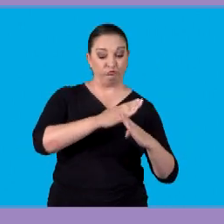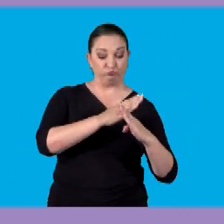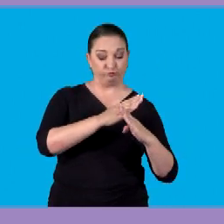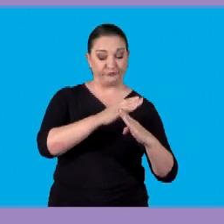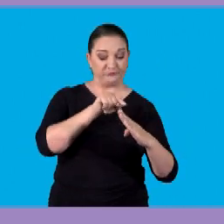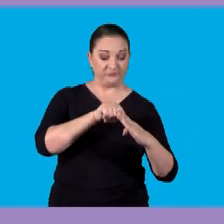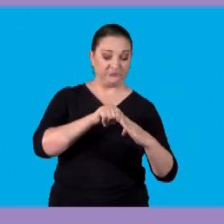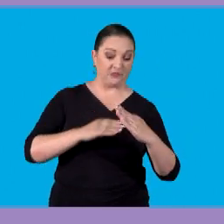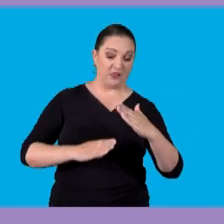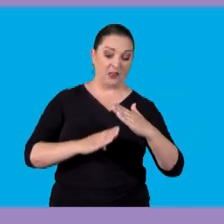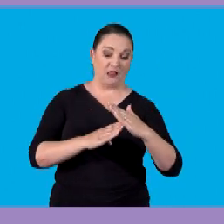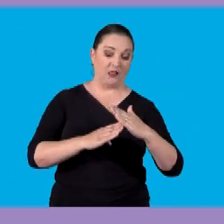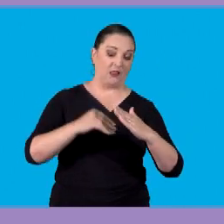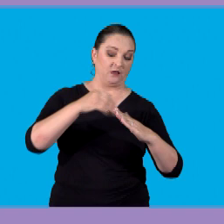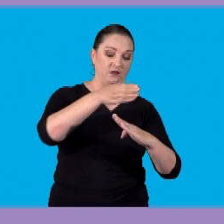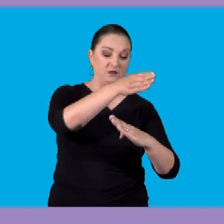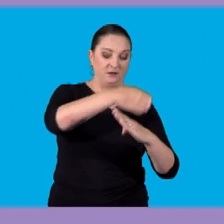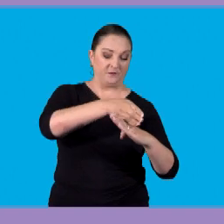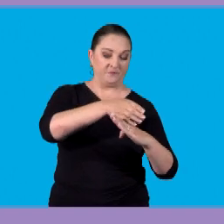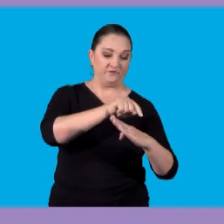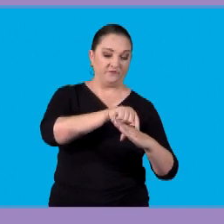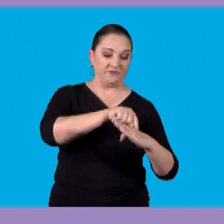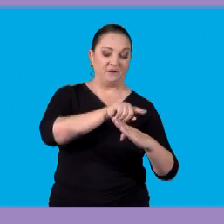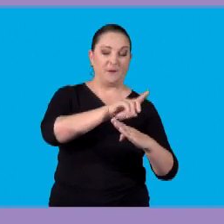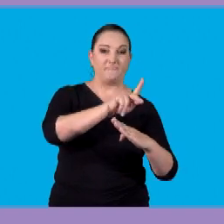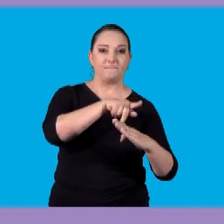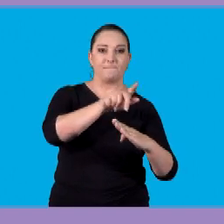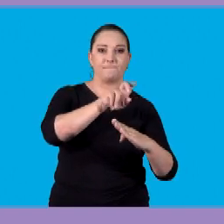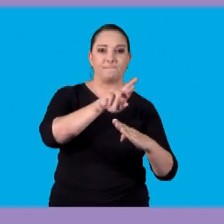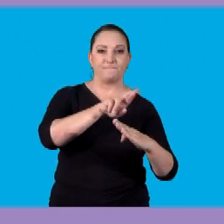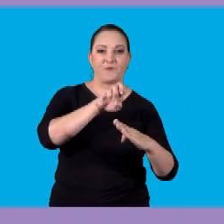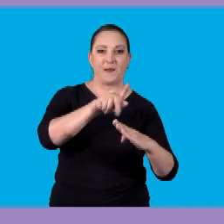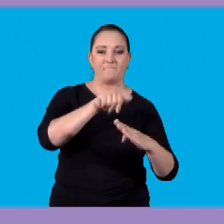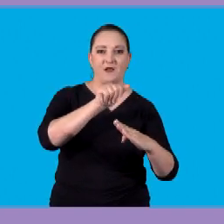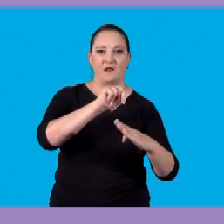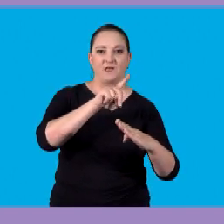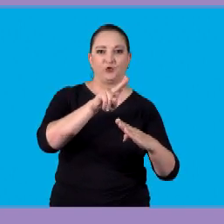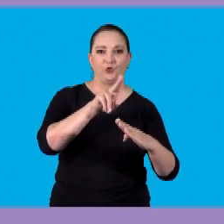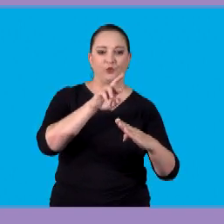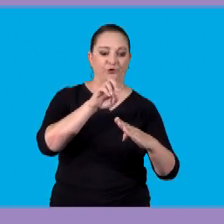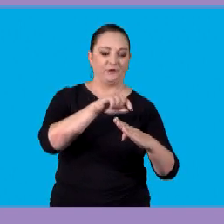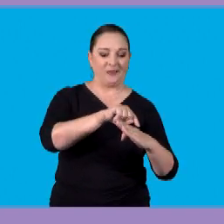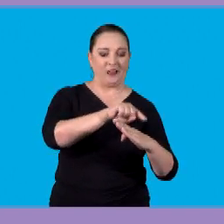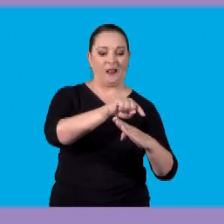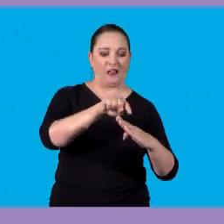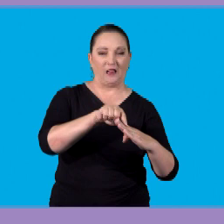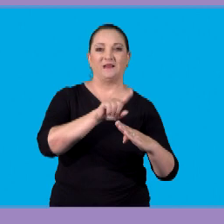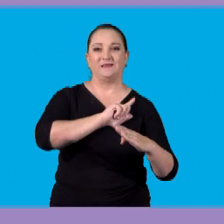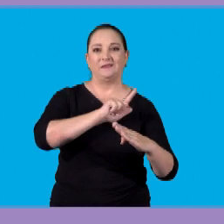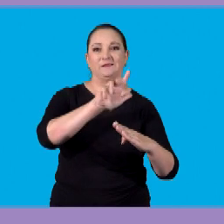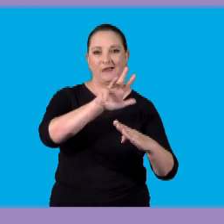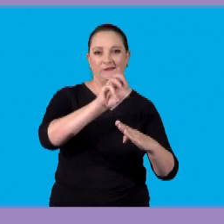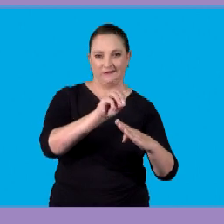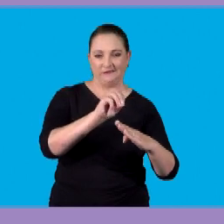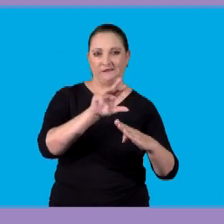at 90 degrees. So those are the diagonals. And the last thing that the diagonal does, well, let's write that